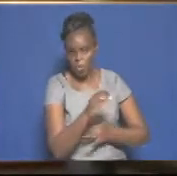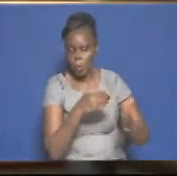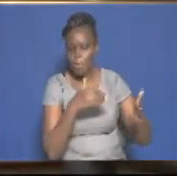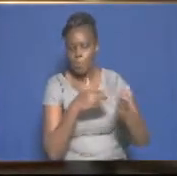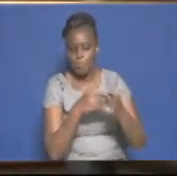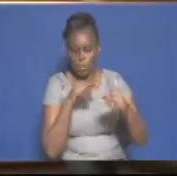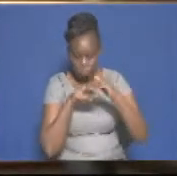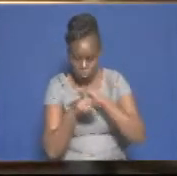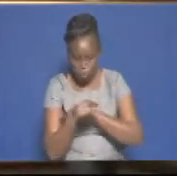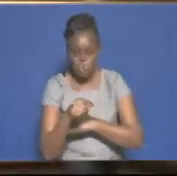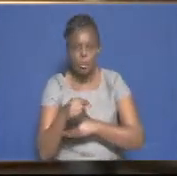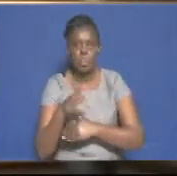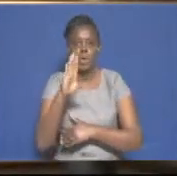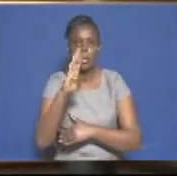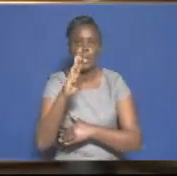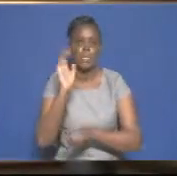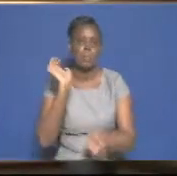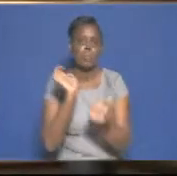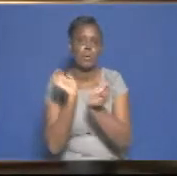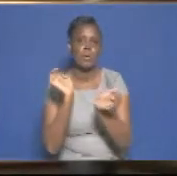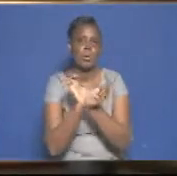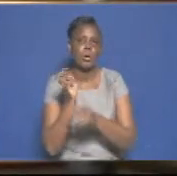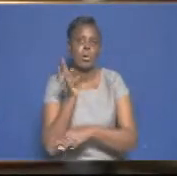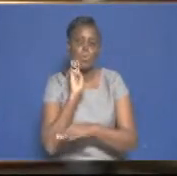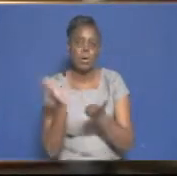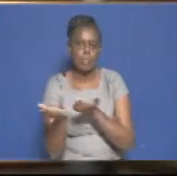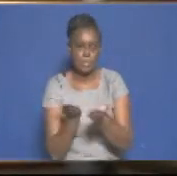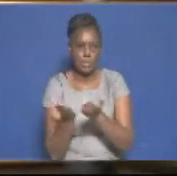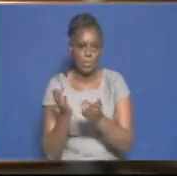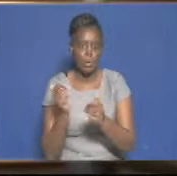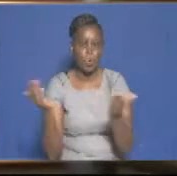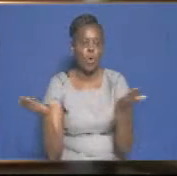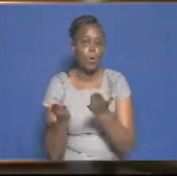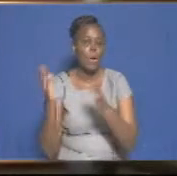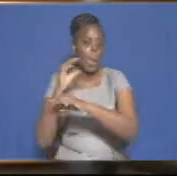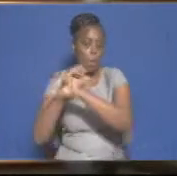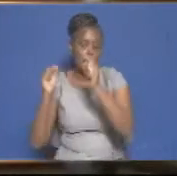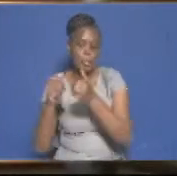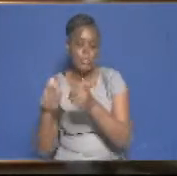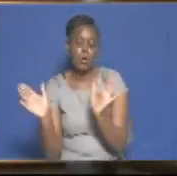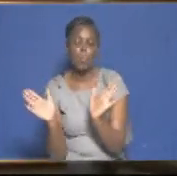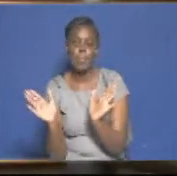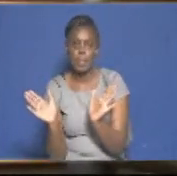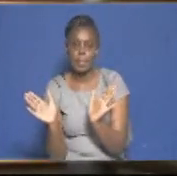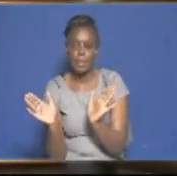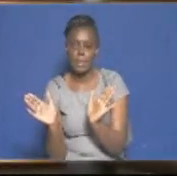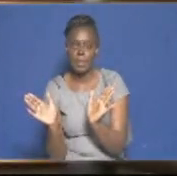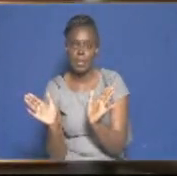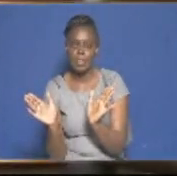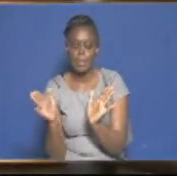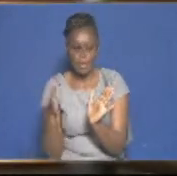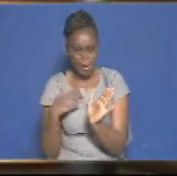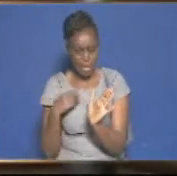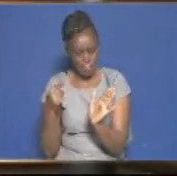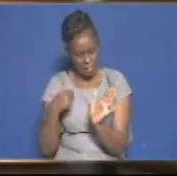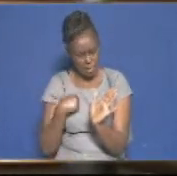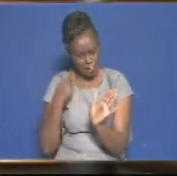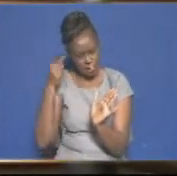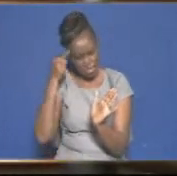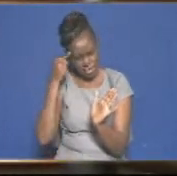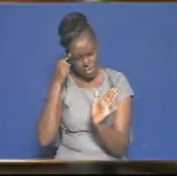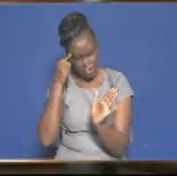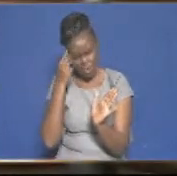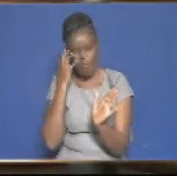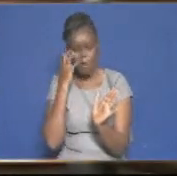into the Bondo Water Services, which the President was opening. I think that was a very